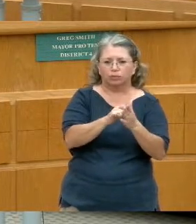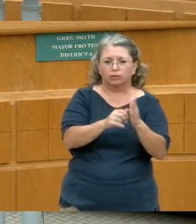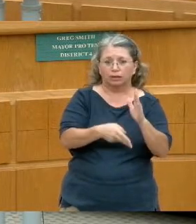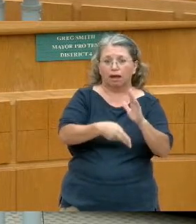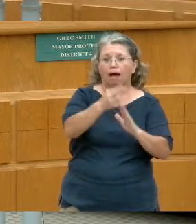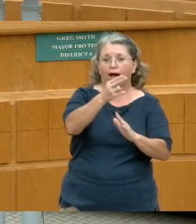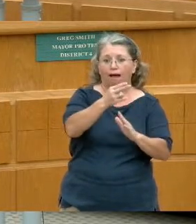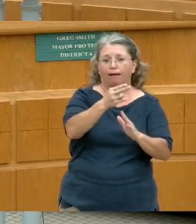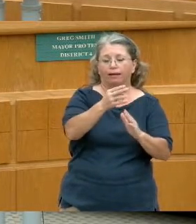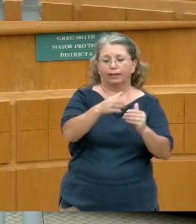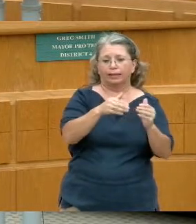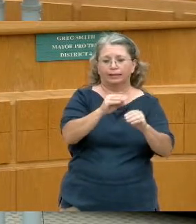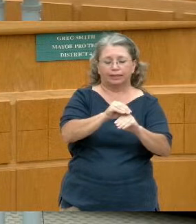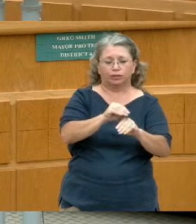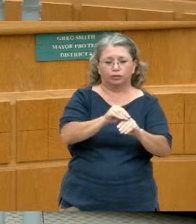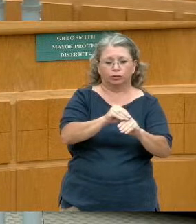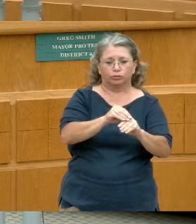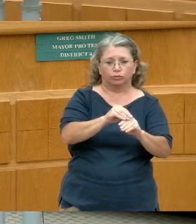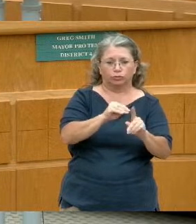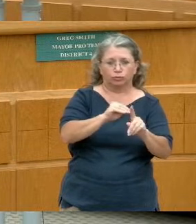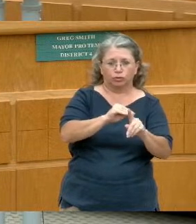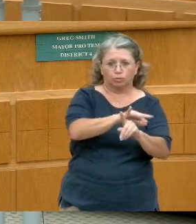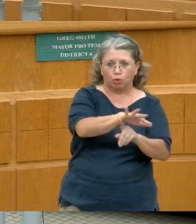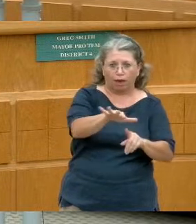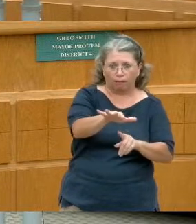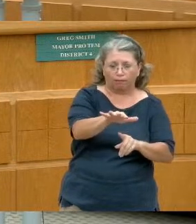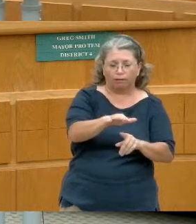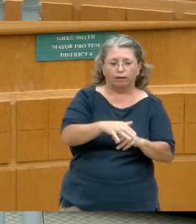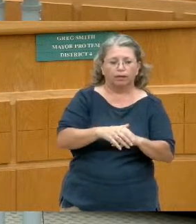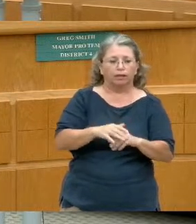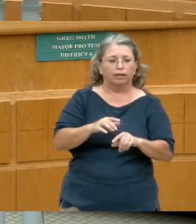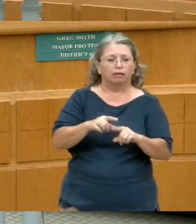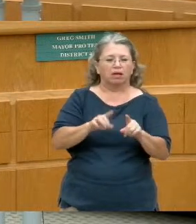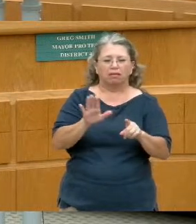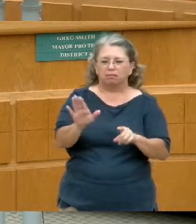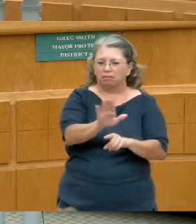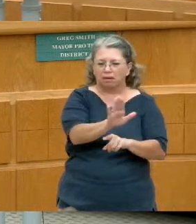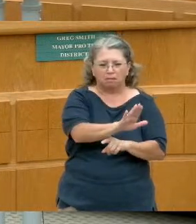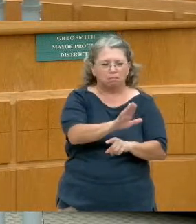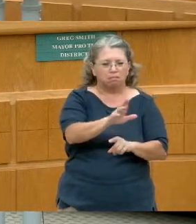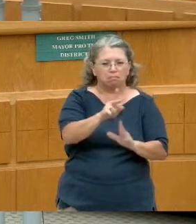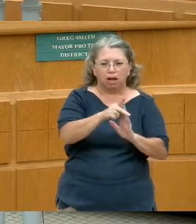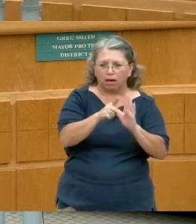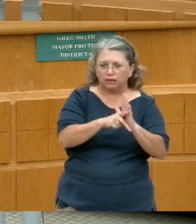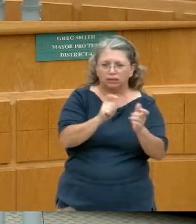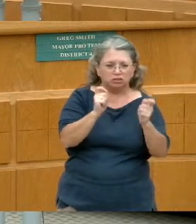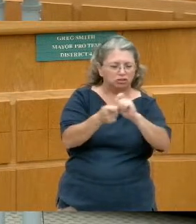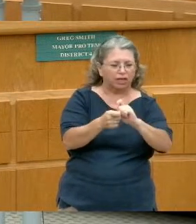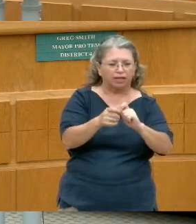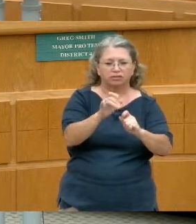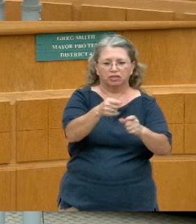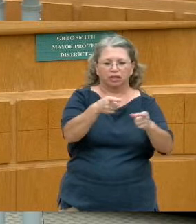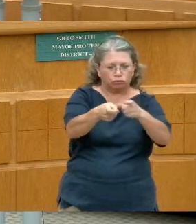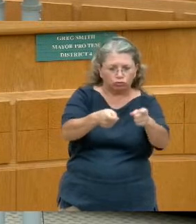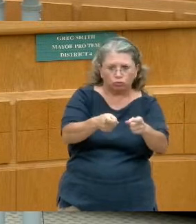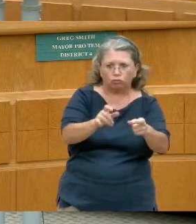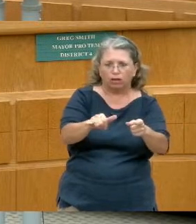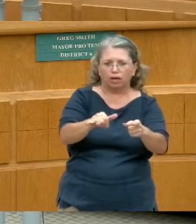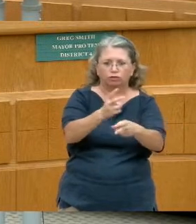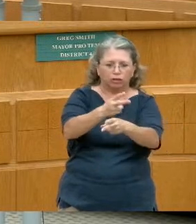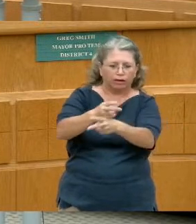outbreaks. They've been contained, policies have been changed, and they're no longer showing up in our data